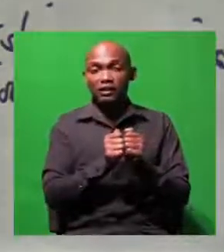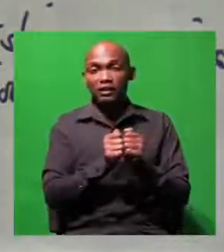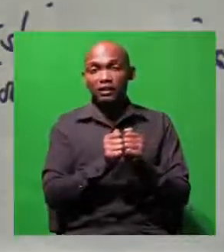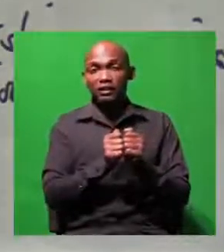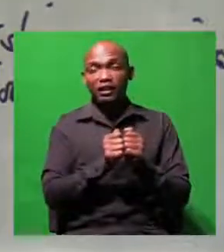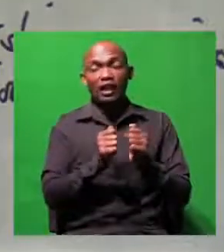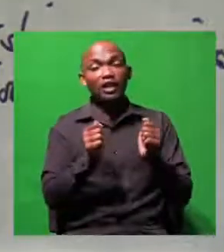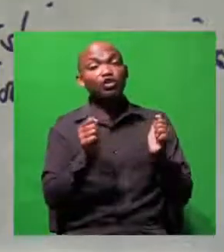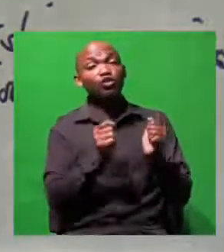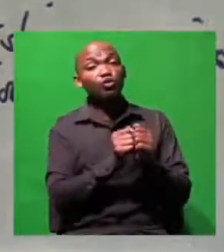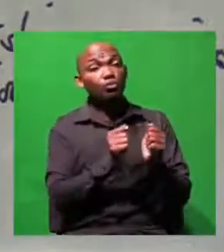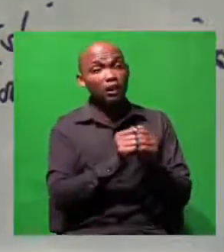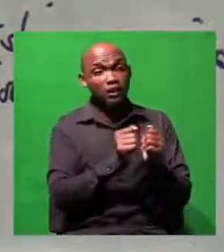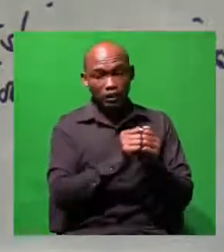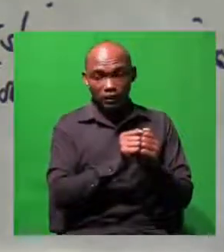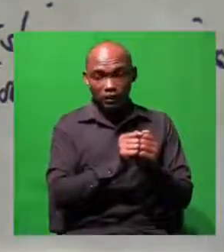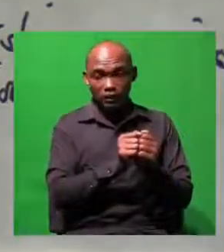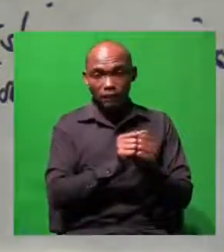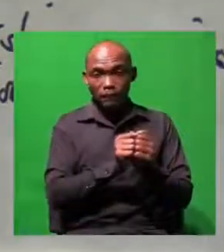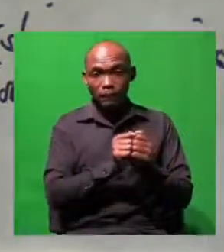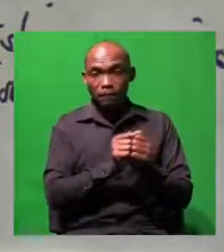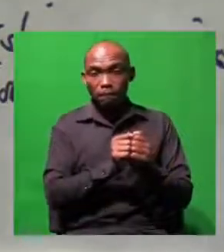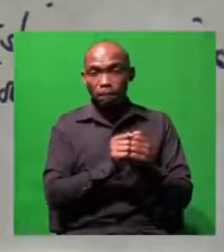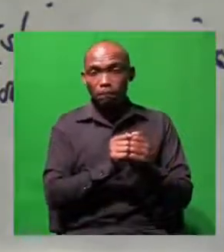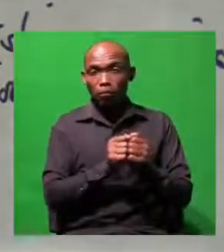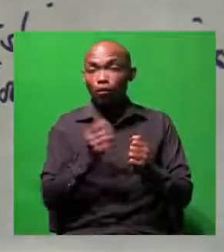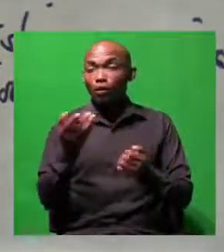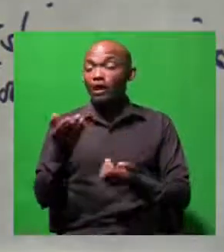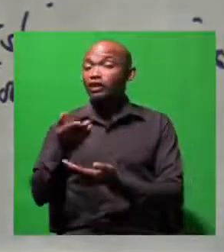all equipments, instruments